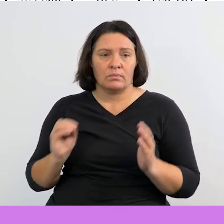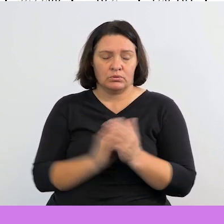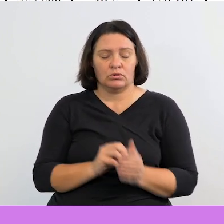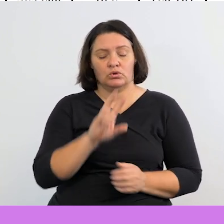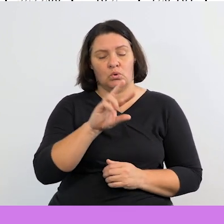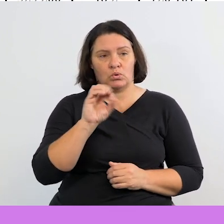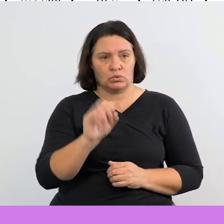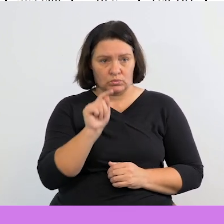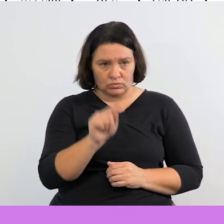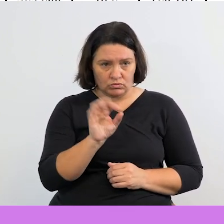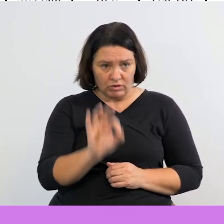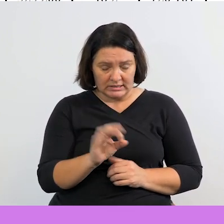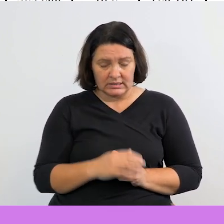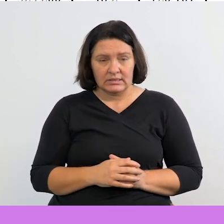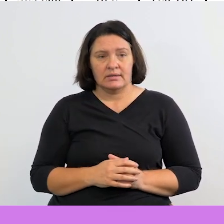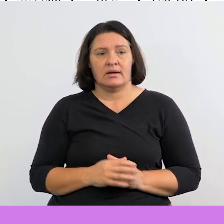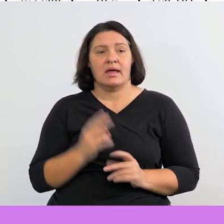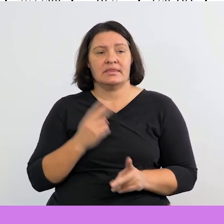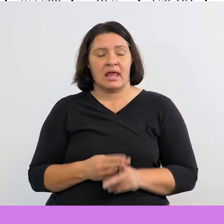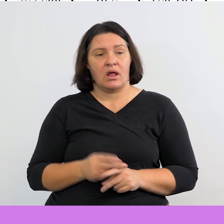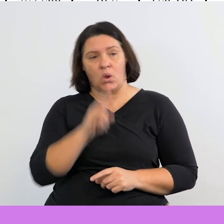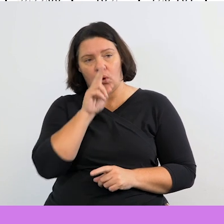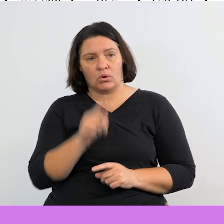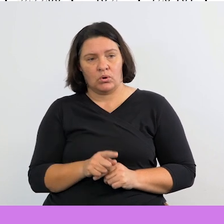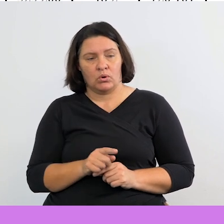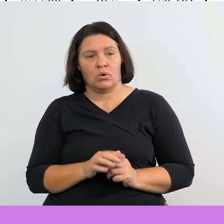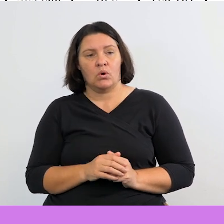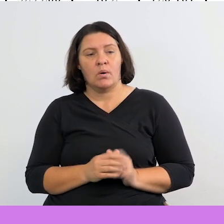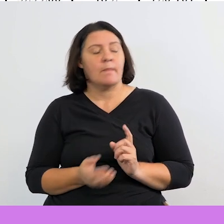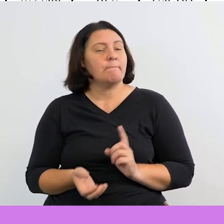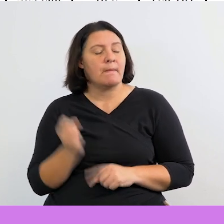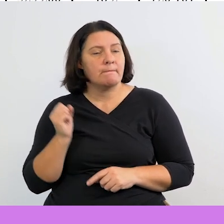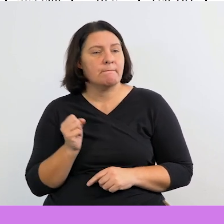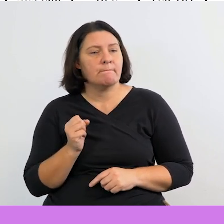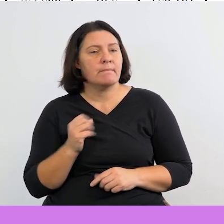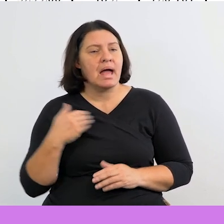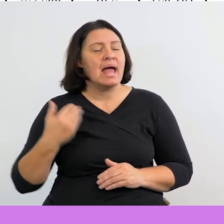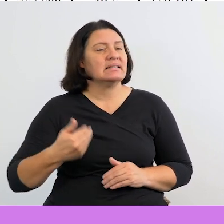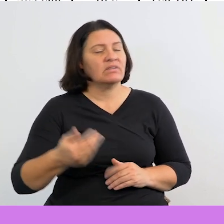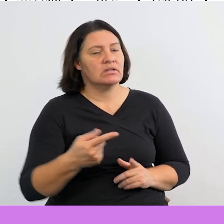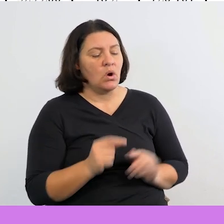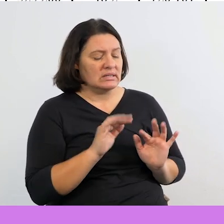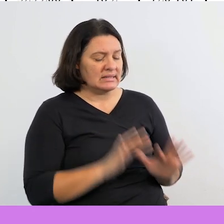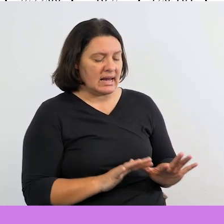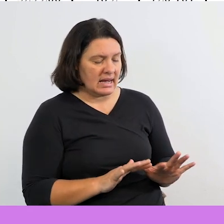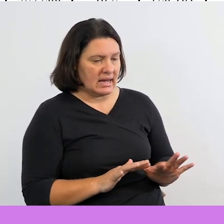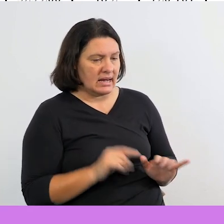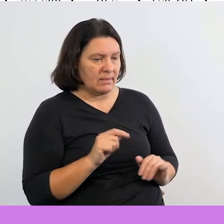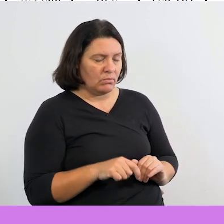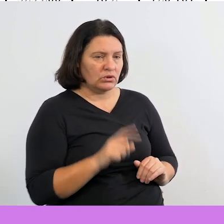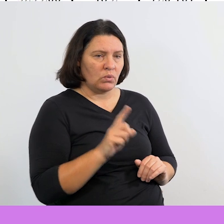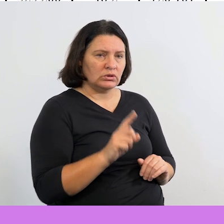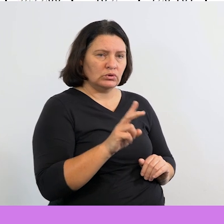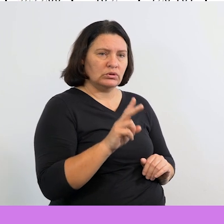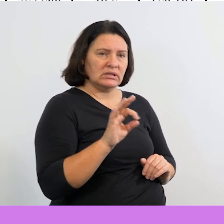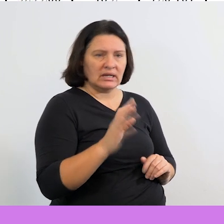point. 2002 is here. We agree. Then if you look at this, let's find out first what our intervals are. So it's